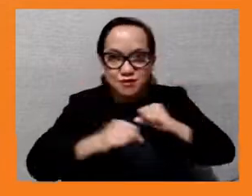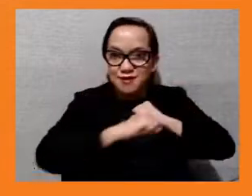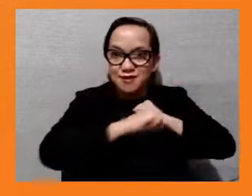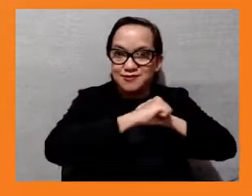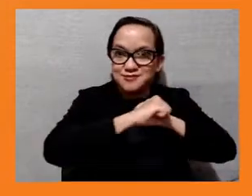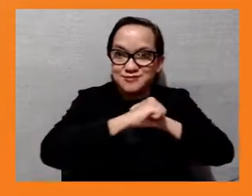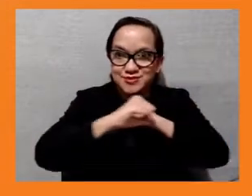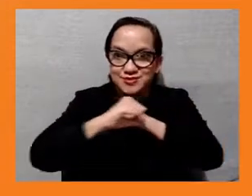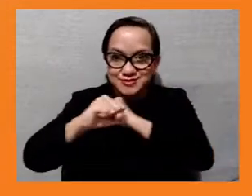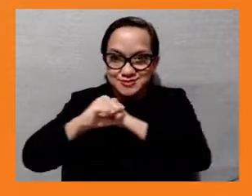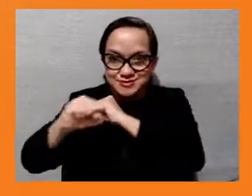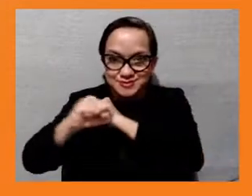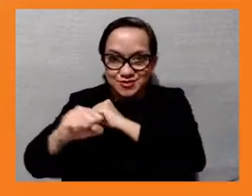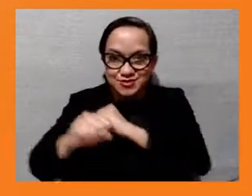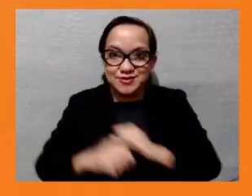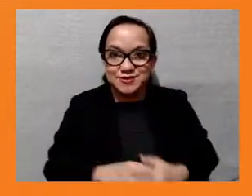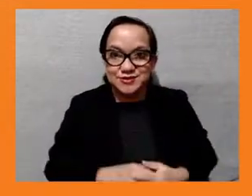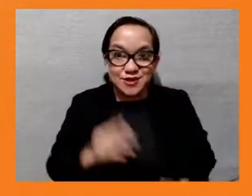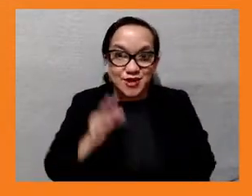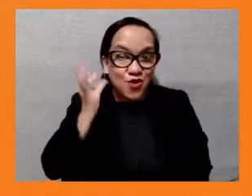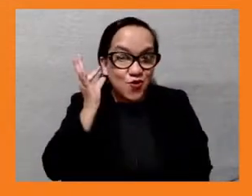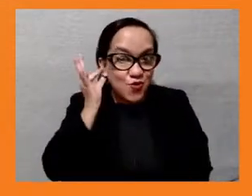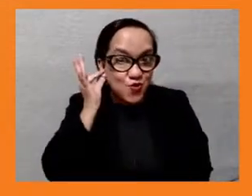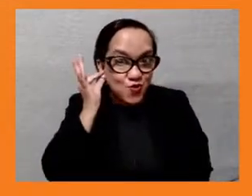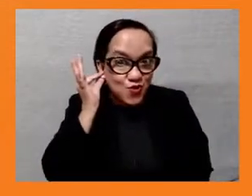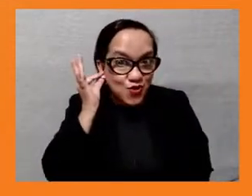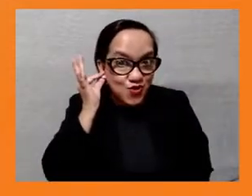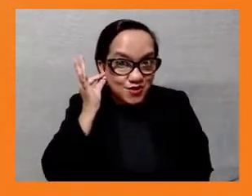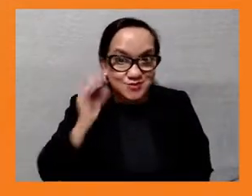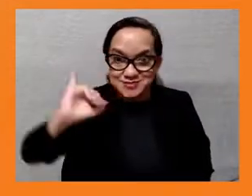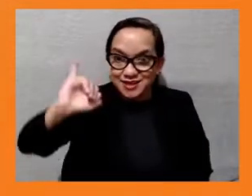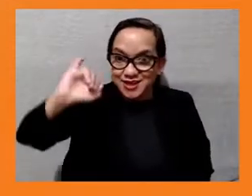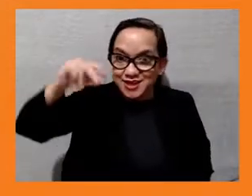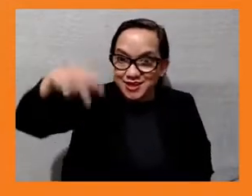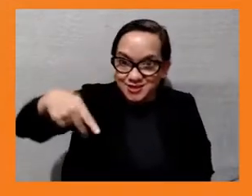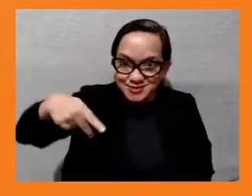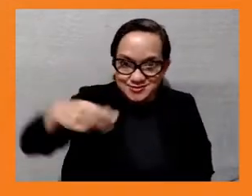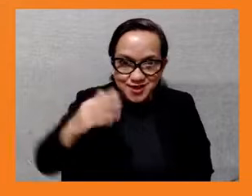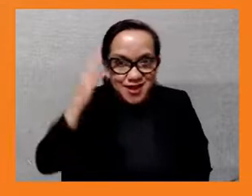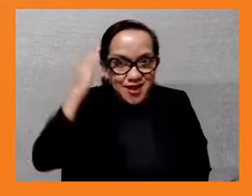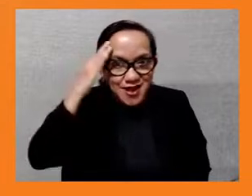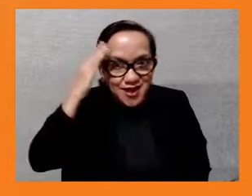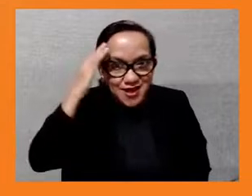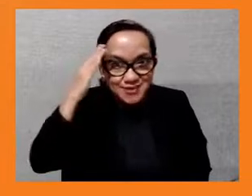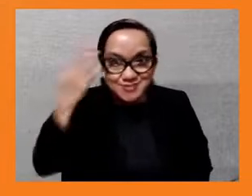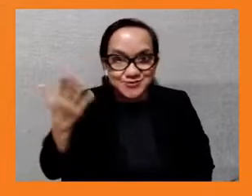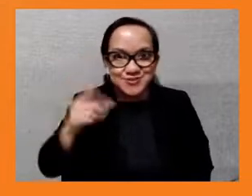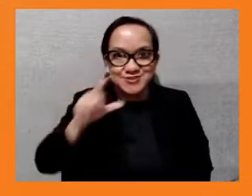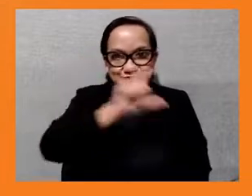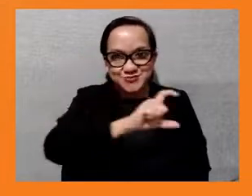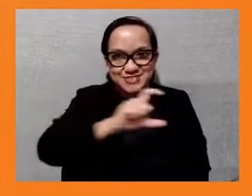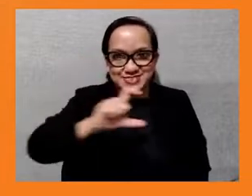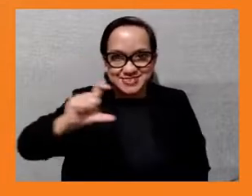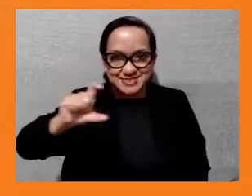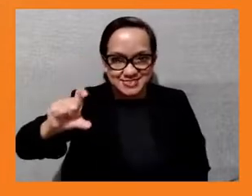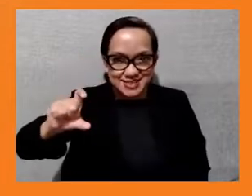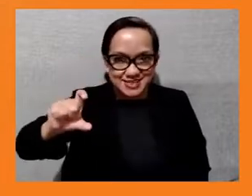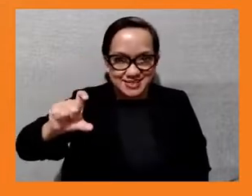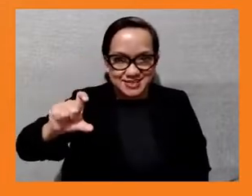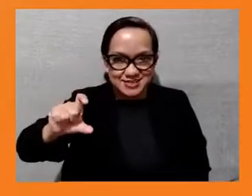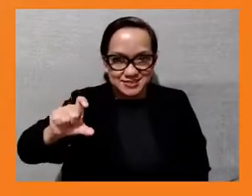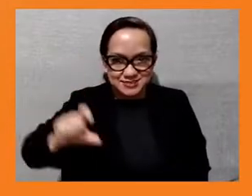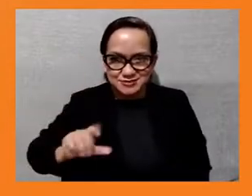handbook, because it's focused only on a few, like prohibition of forced labor and